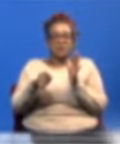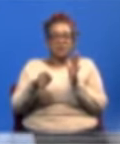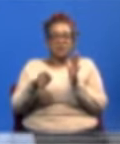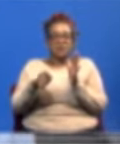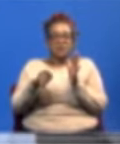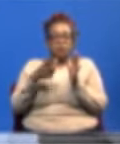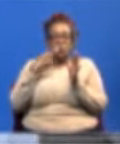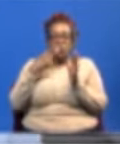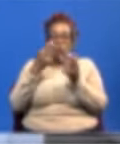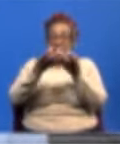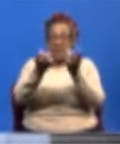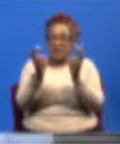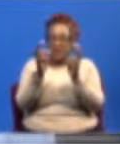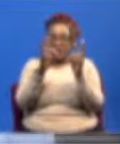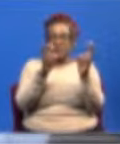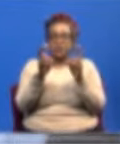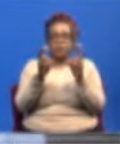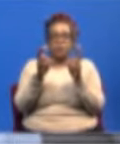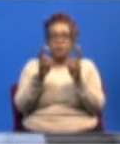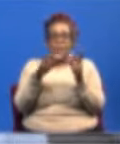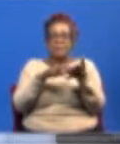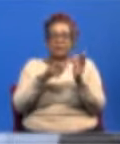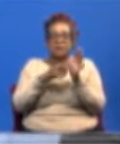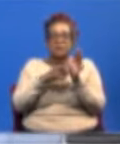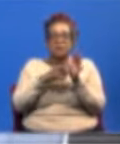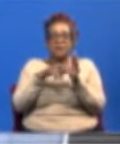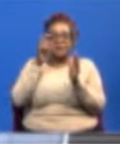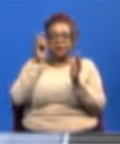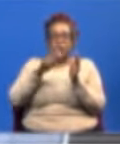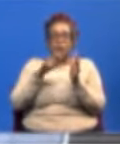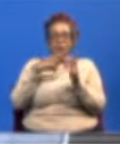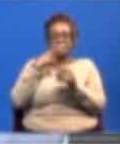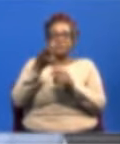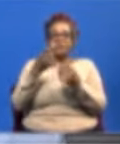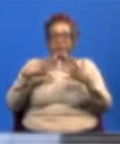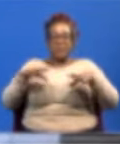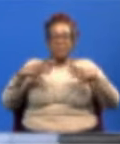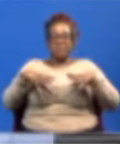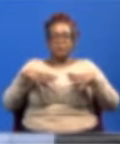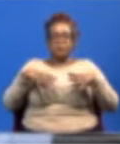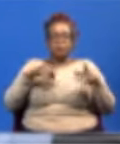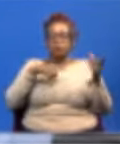that. And they themselves should tell those people to go to the anti-corruption